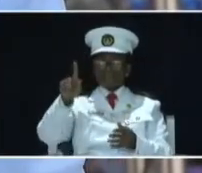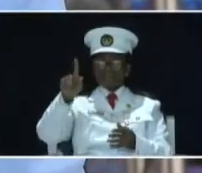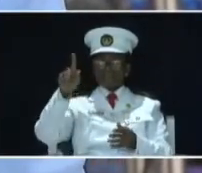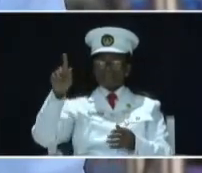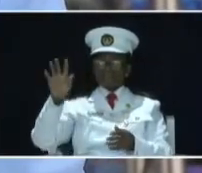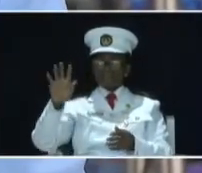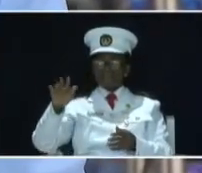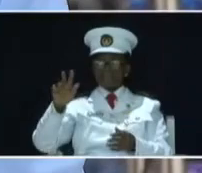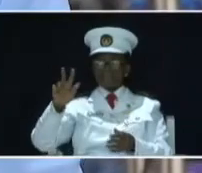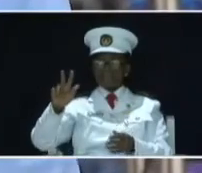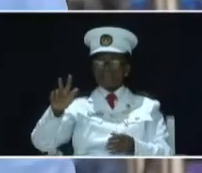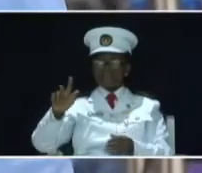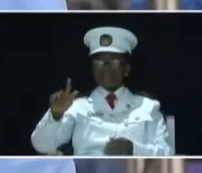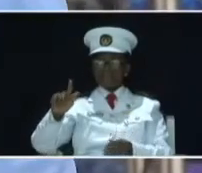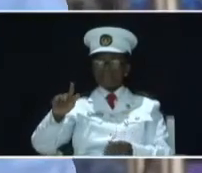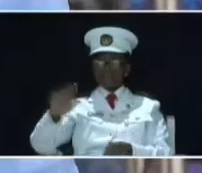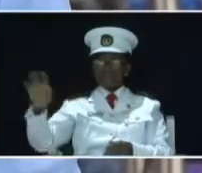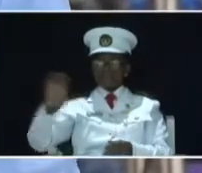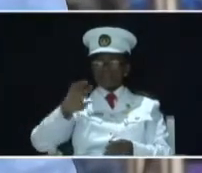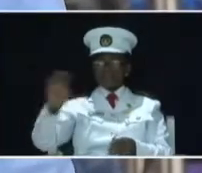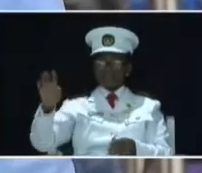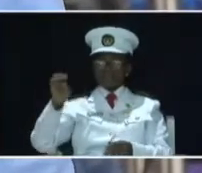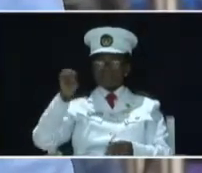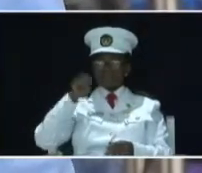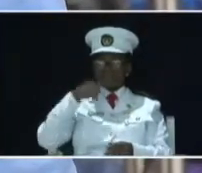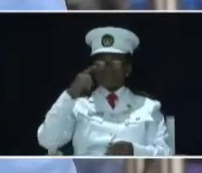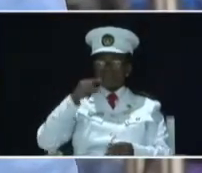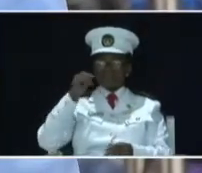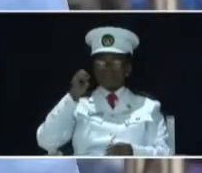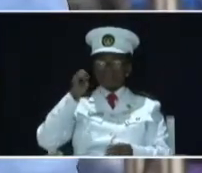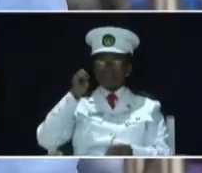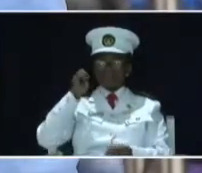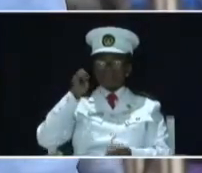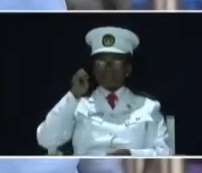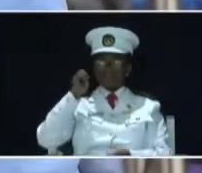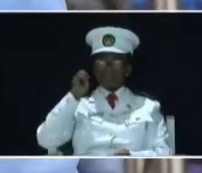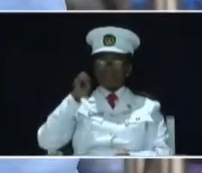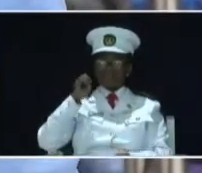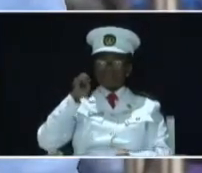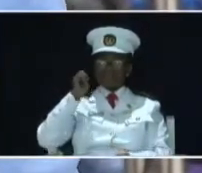Psalm 115 verse 3 says he's sovereign, so you can do as he likes.